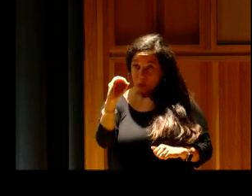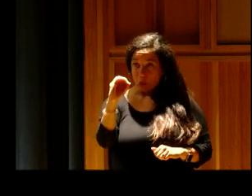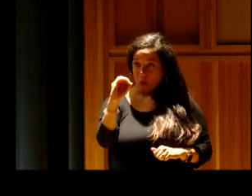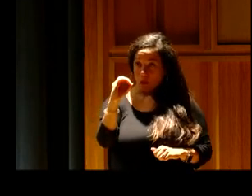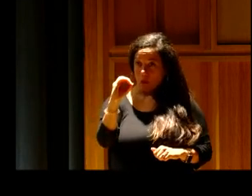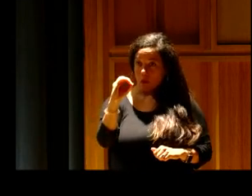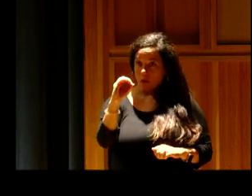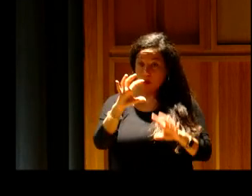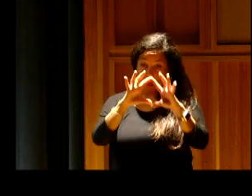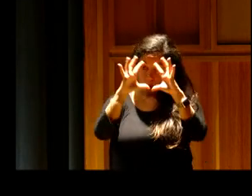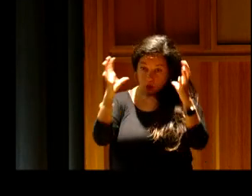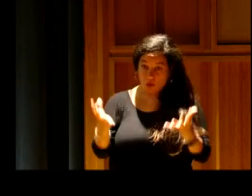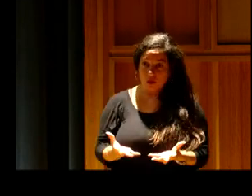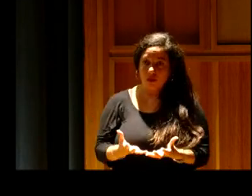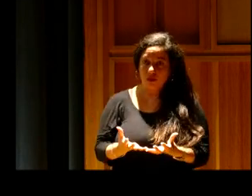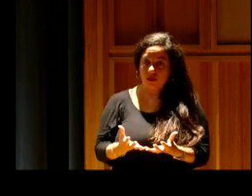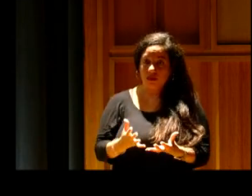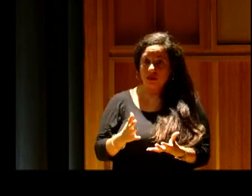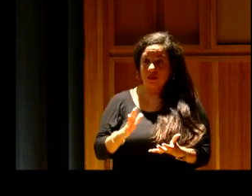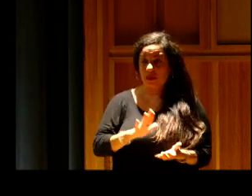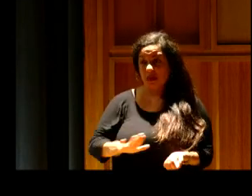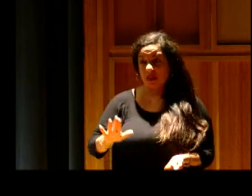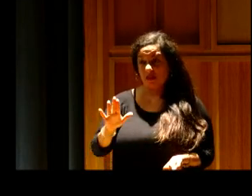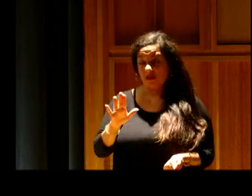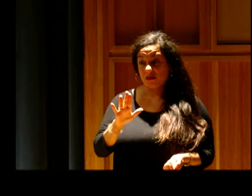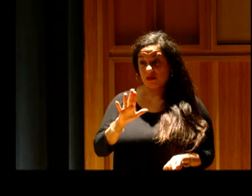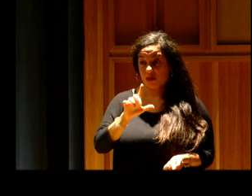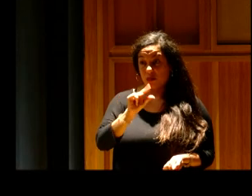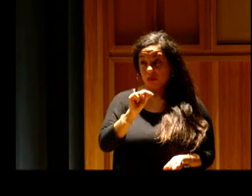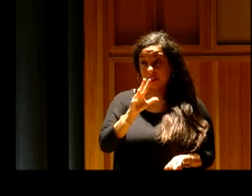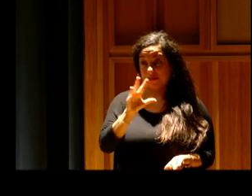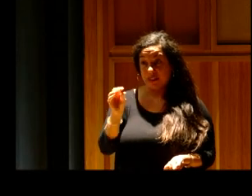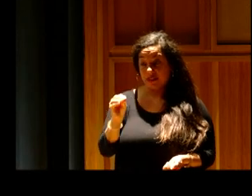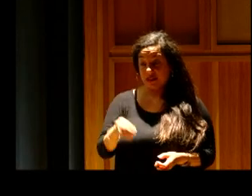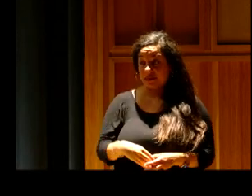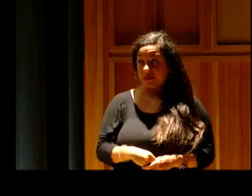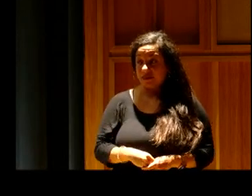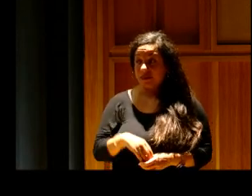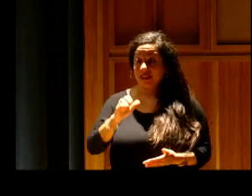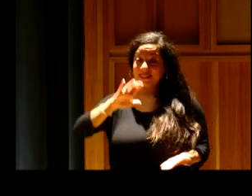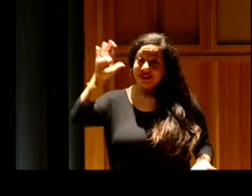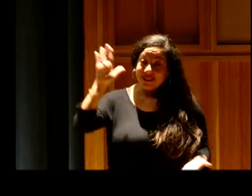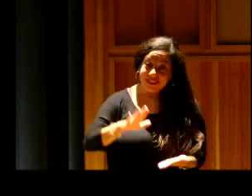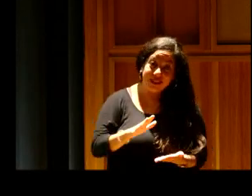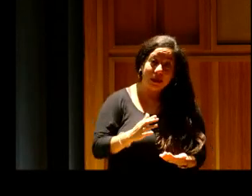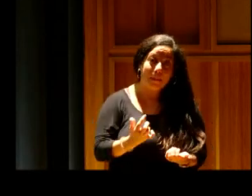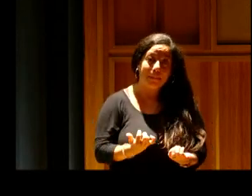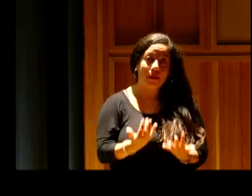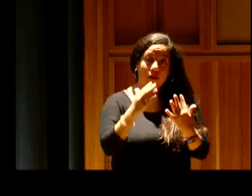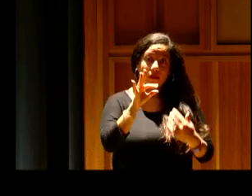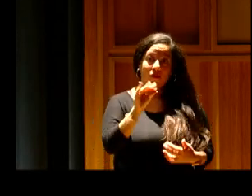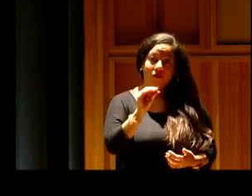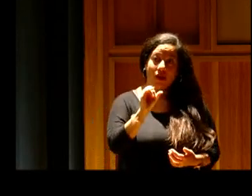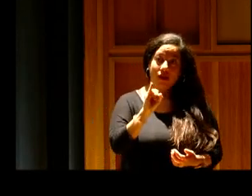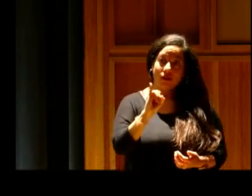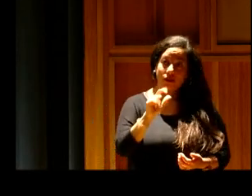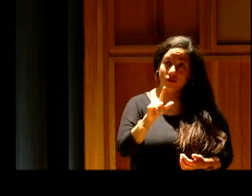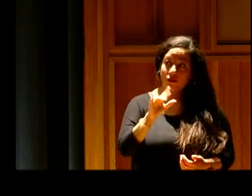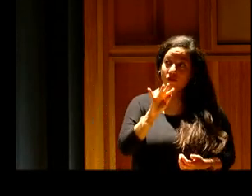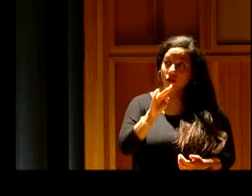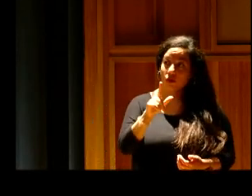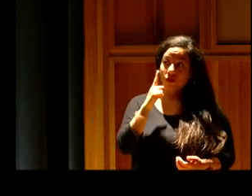mid-century. Net zero means a dramatic decrease in all the burning of fossil fuels for our energy